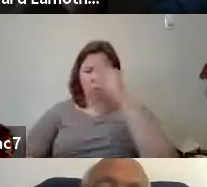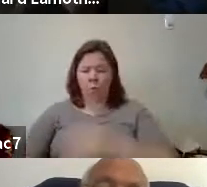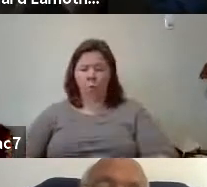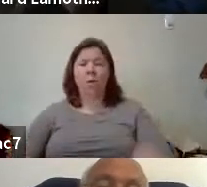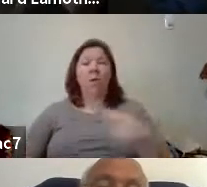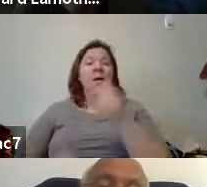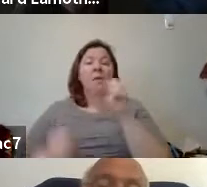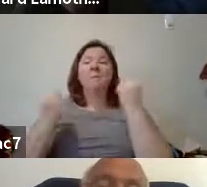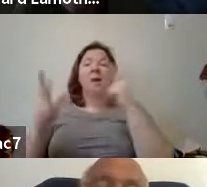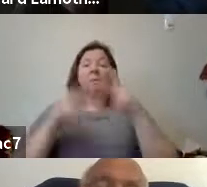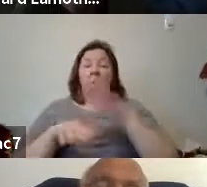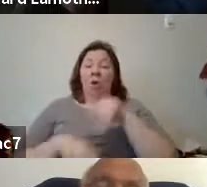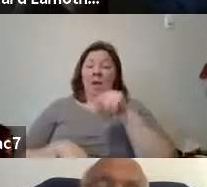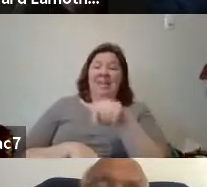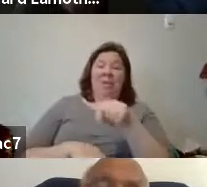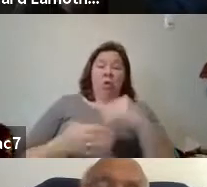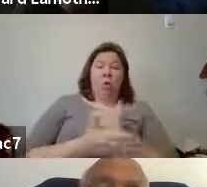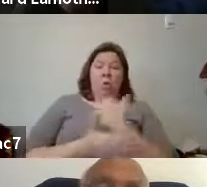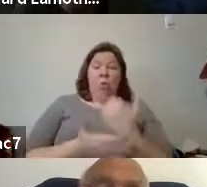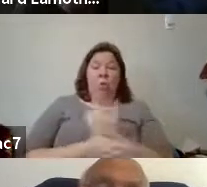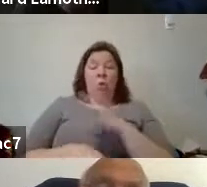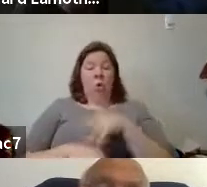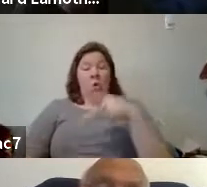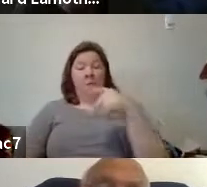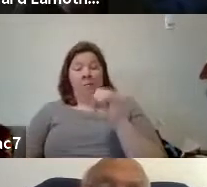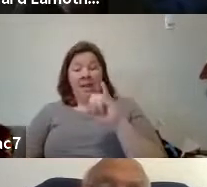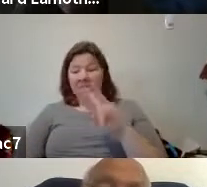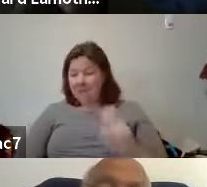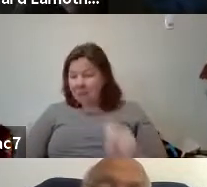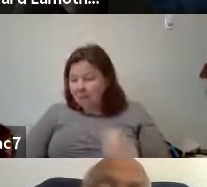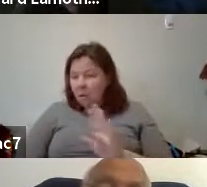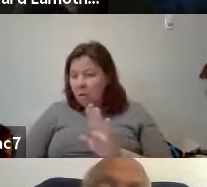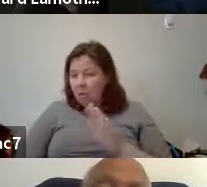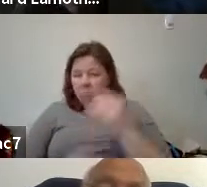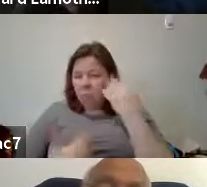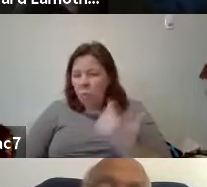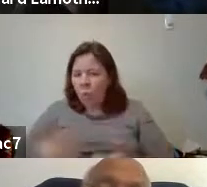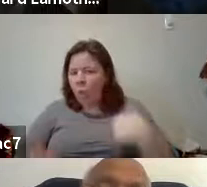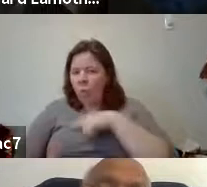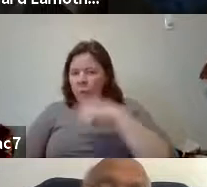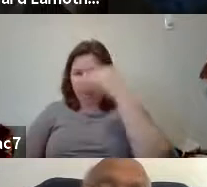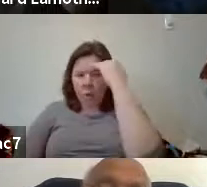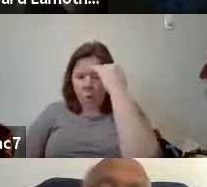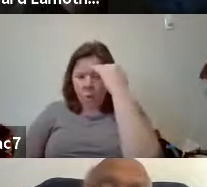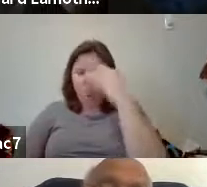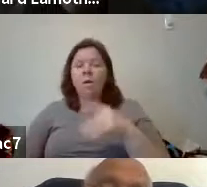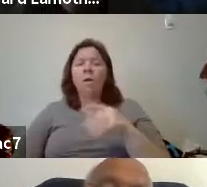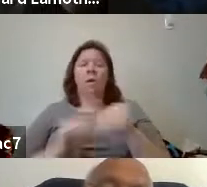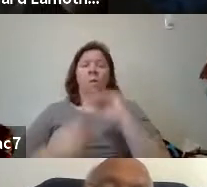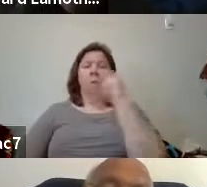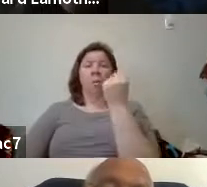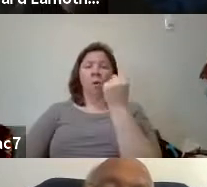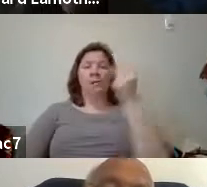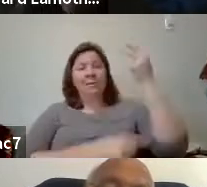here that they're new in ONPASSIVE perhaps, and they don't know what we know. And so that's the #1